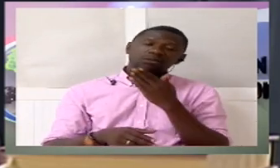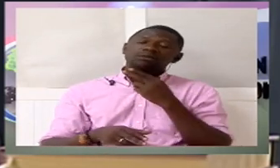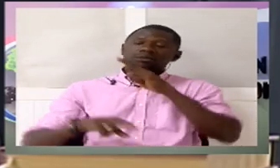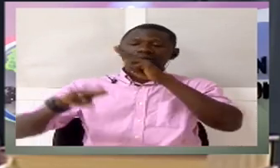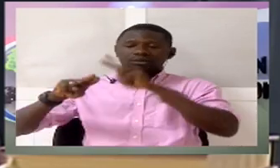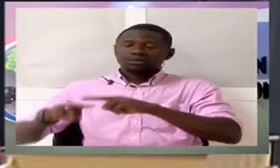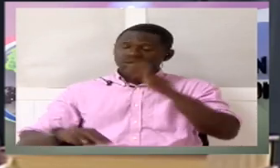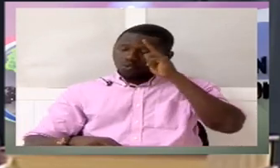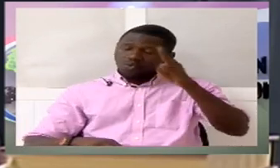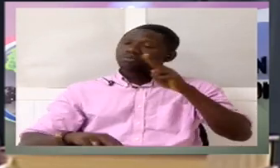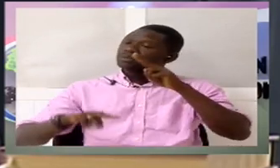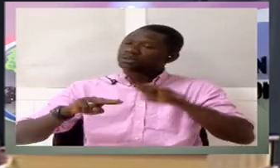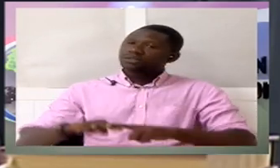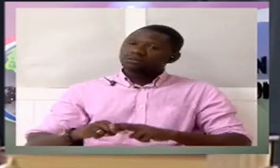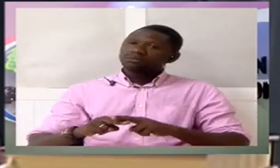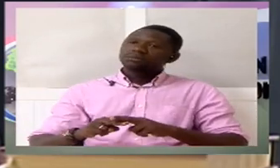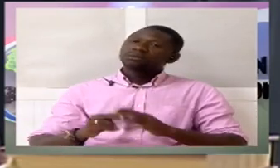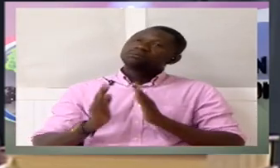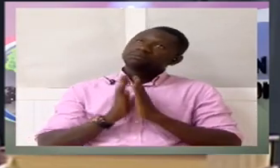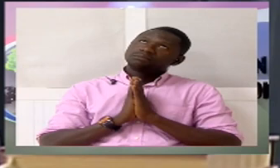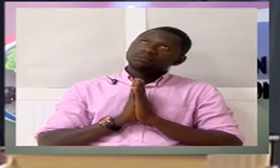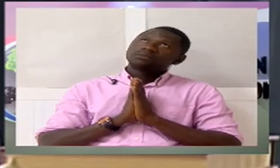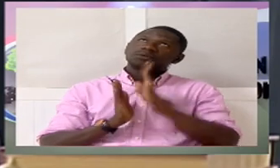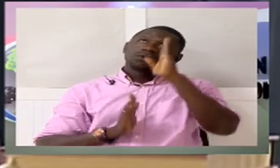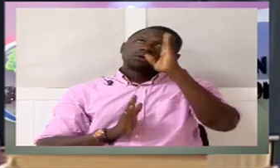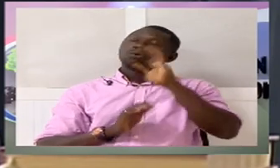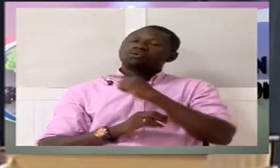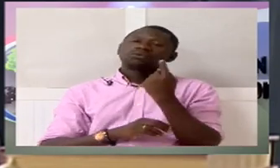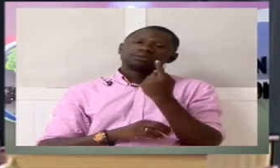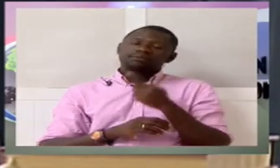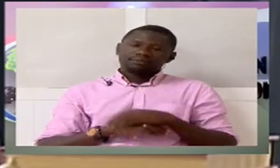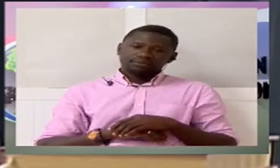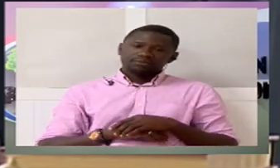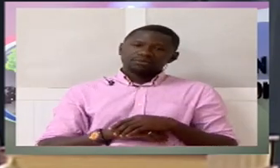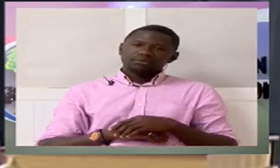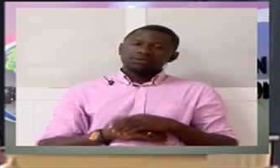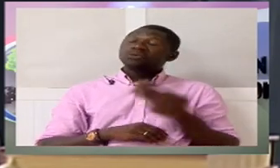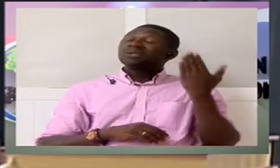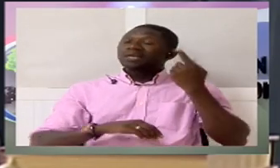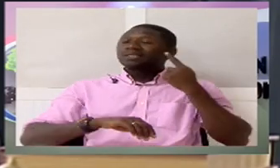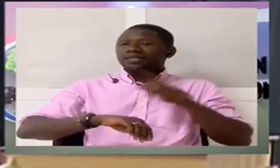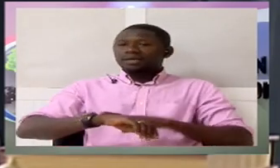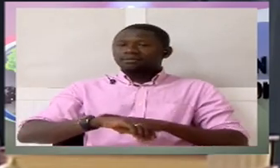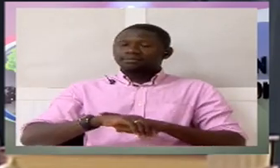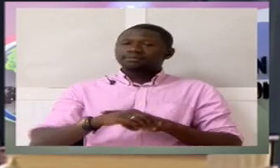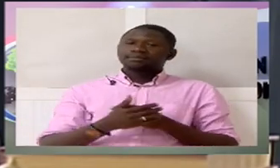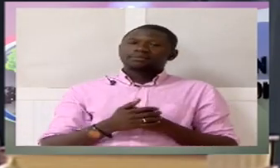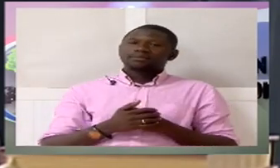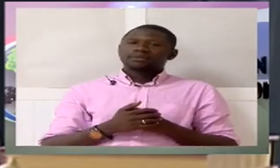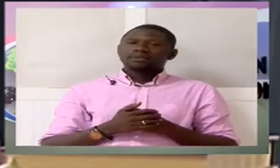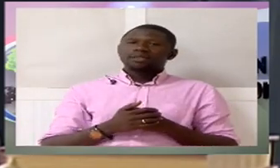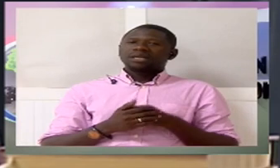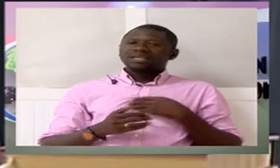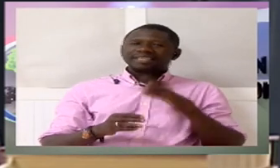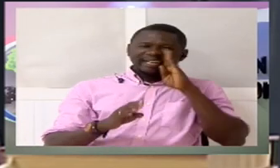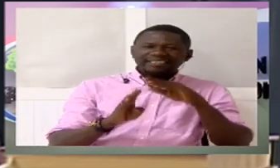I went home and sat down and left everything in the hands of God. It was during that time. I